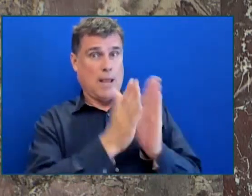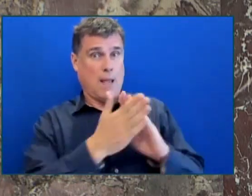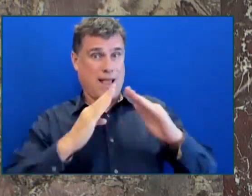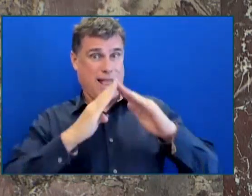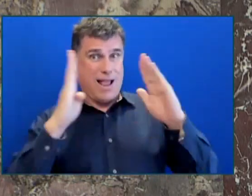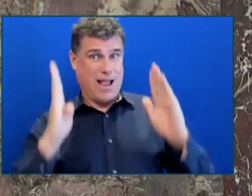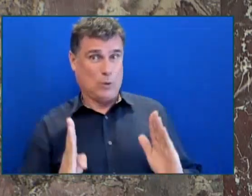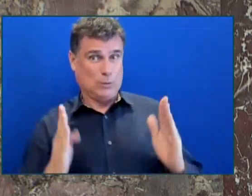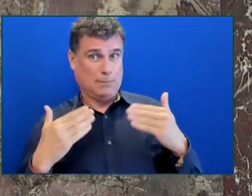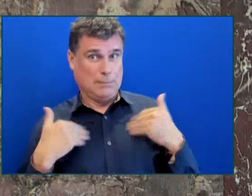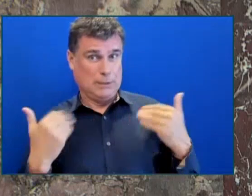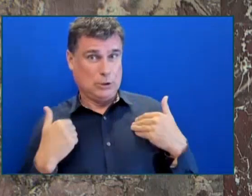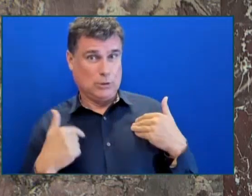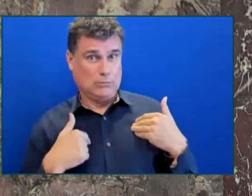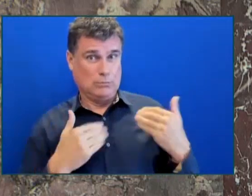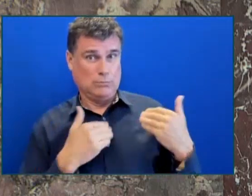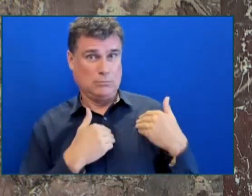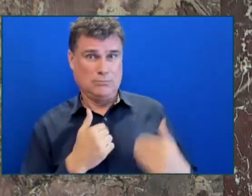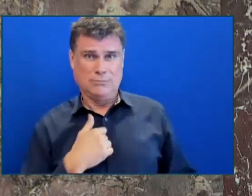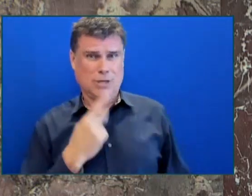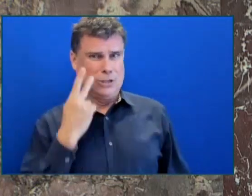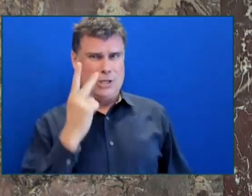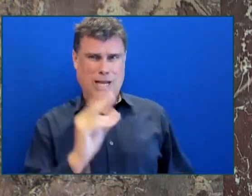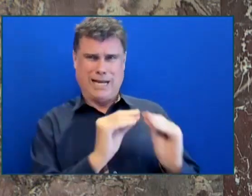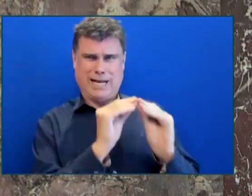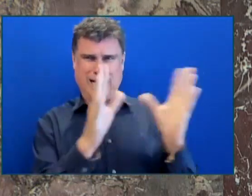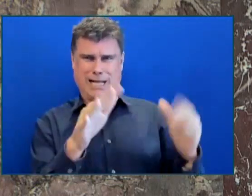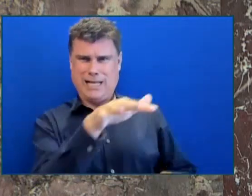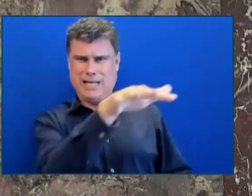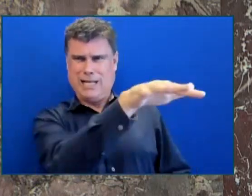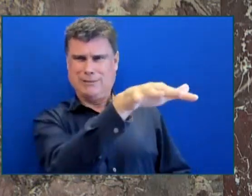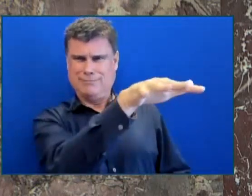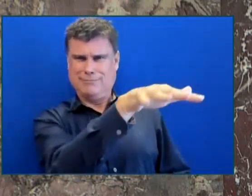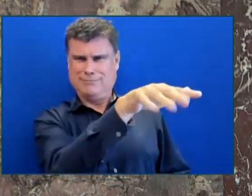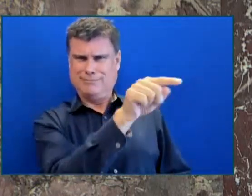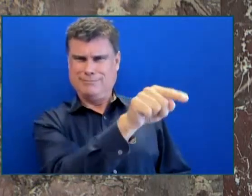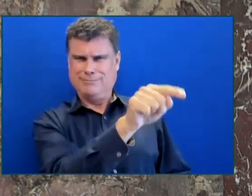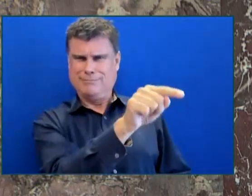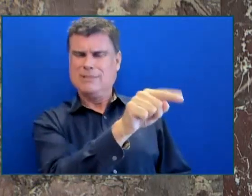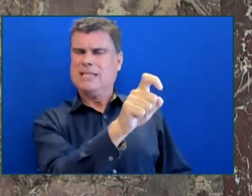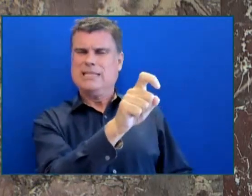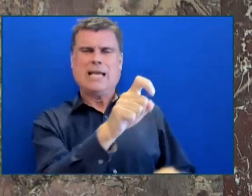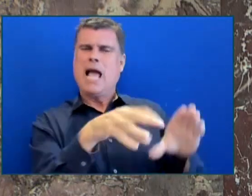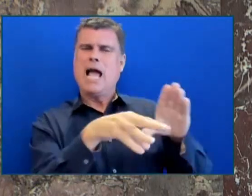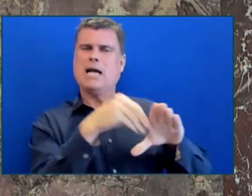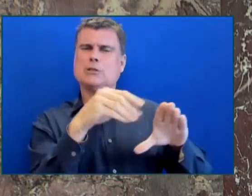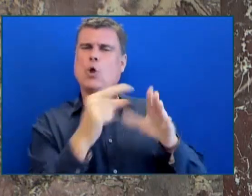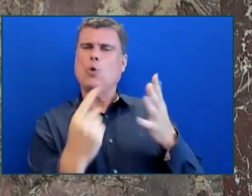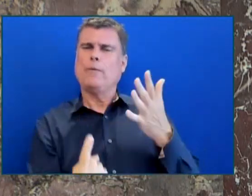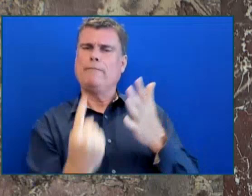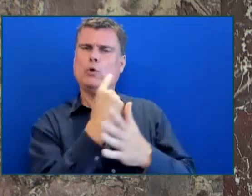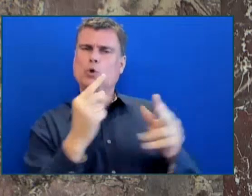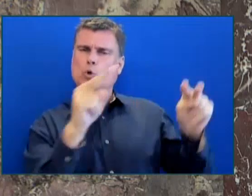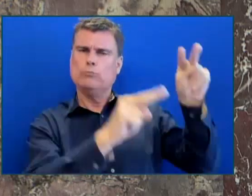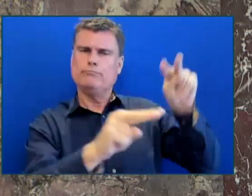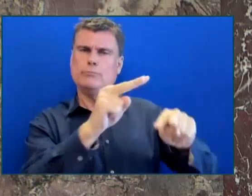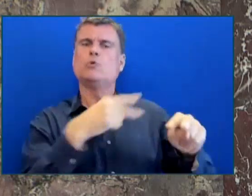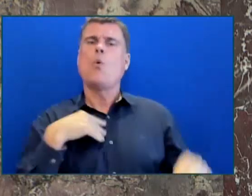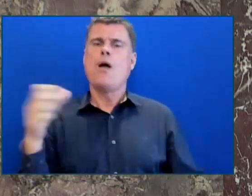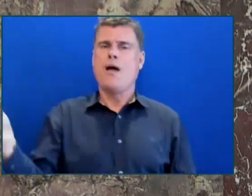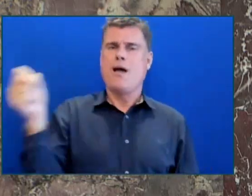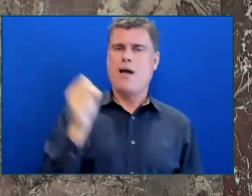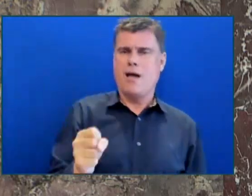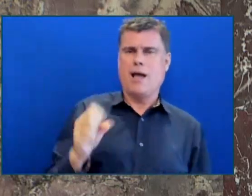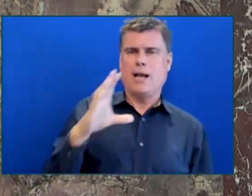do a review of BC Housing to make sure that controls were in place. Ernst & Young was the firm that was retained after I directed the Public Service to do